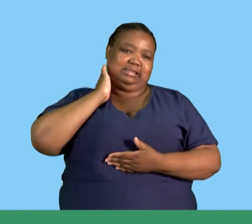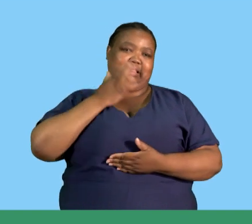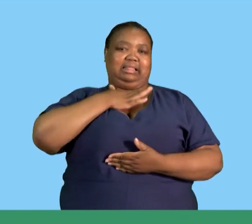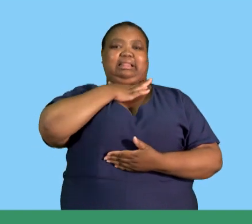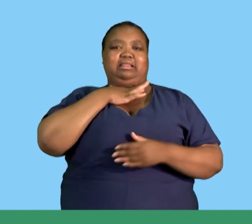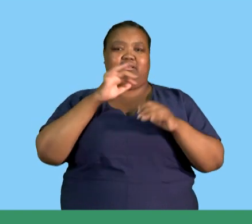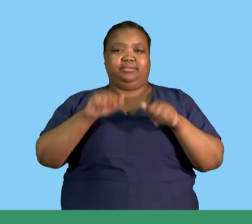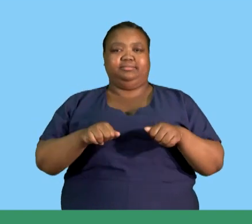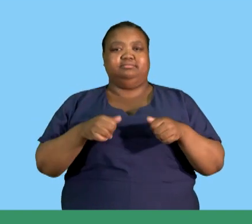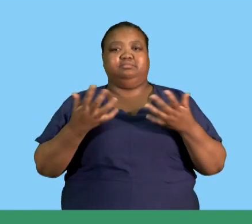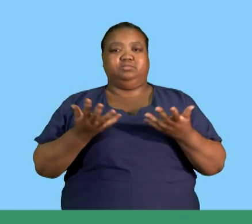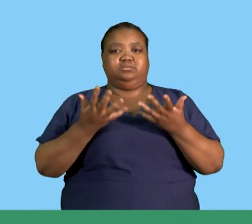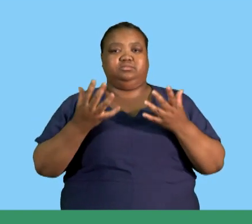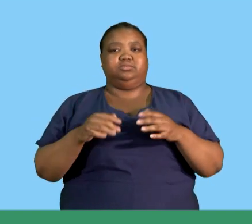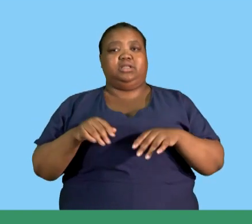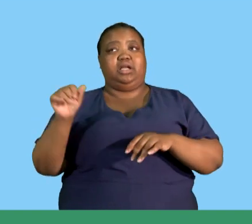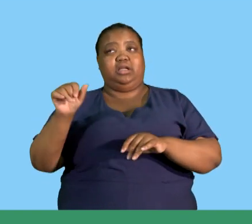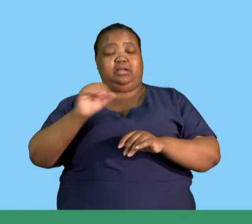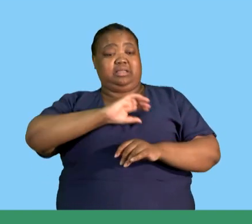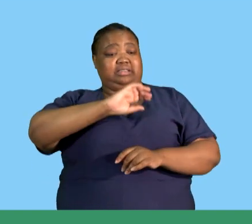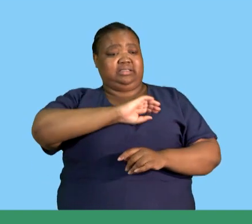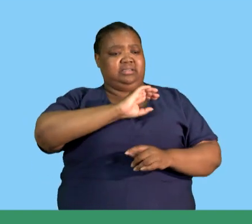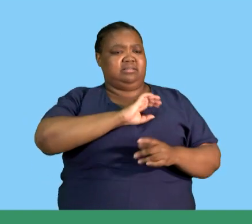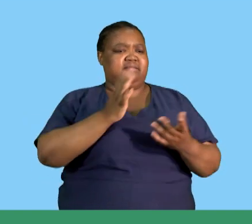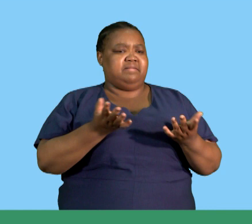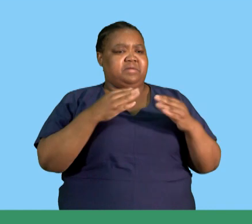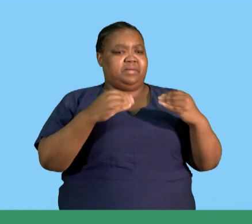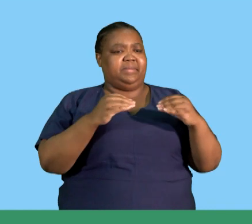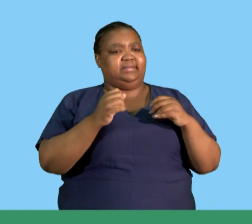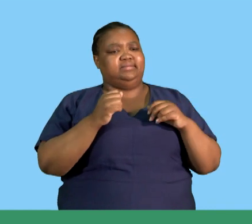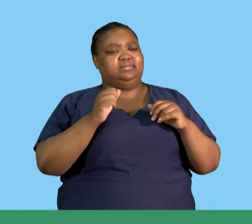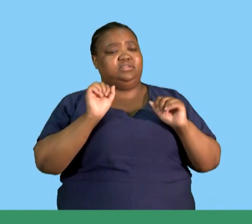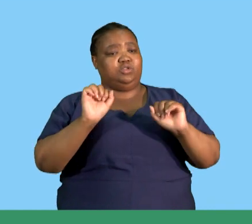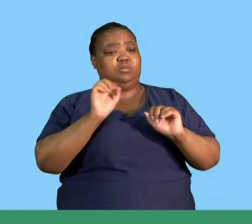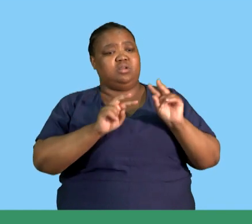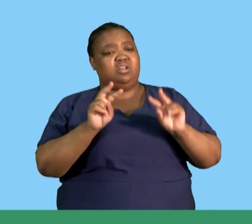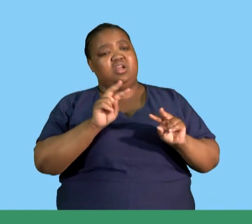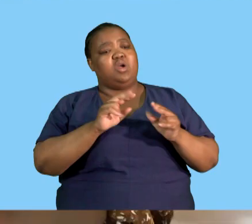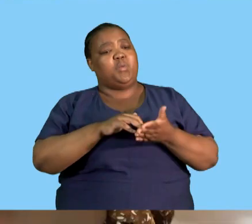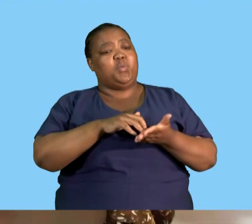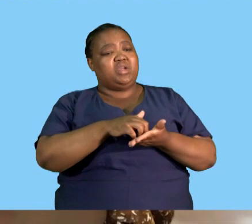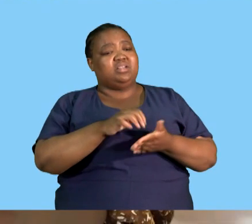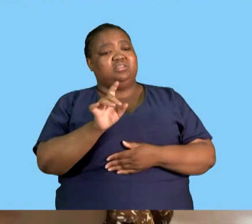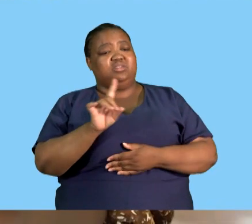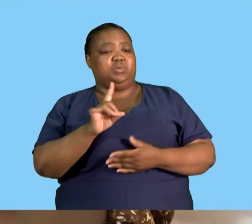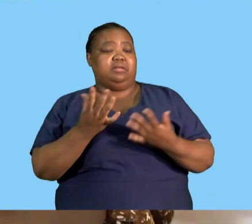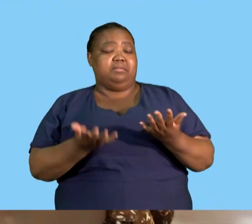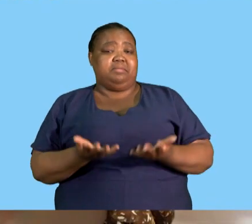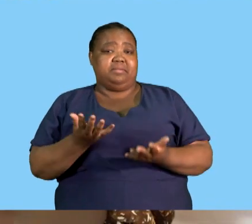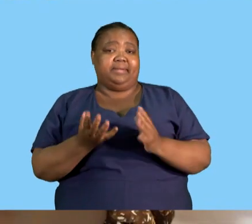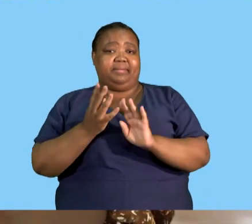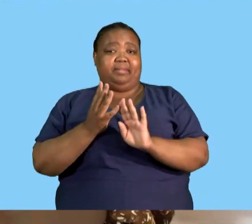people in your market likely to see as a weakness? So the customers, what do they see from us as a weakness? Maybe the long queues,